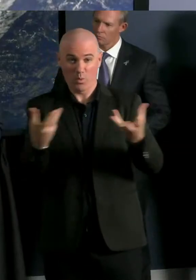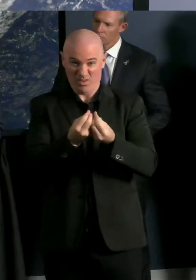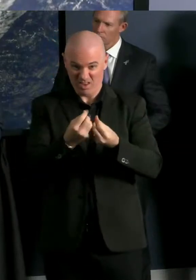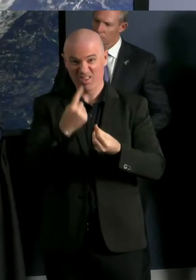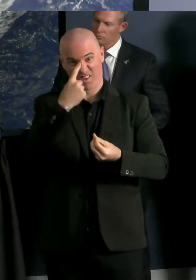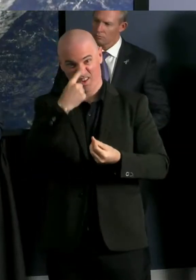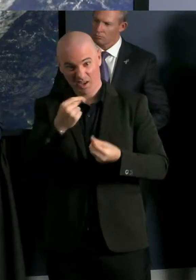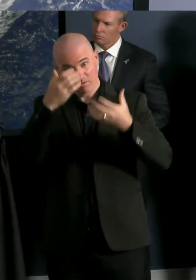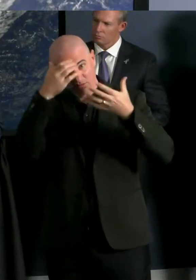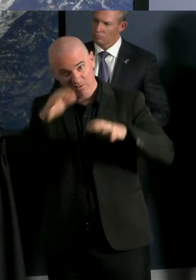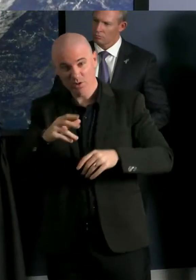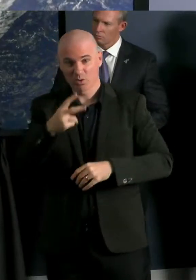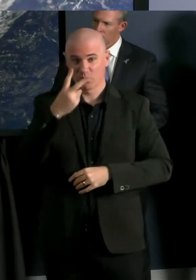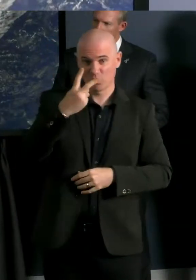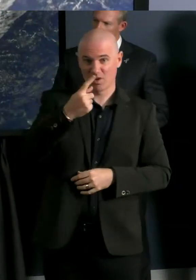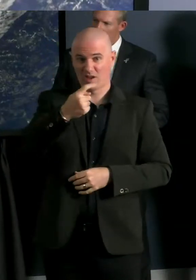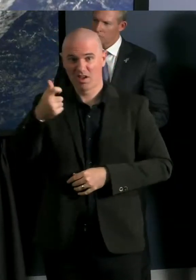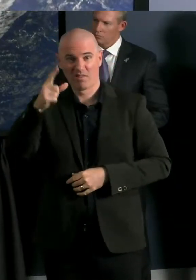people.